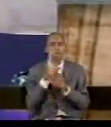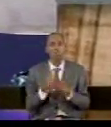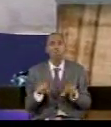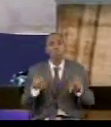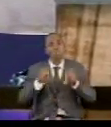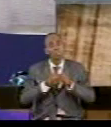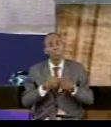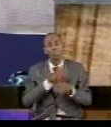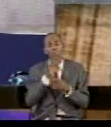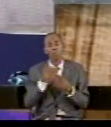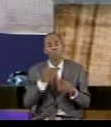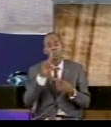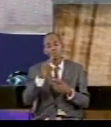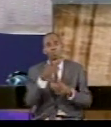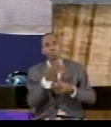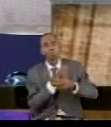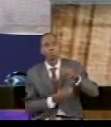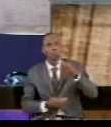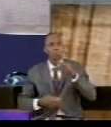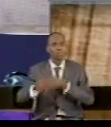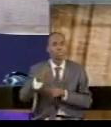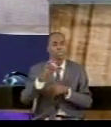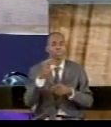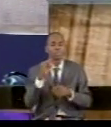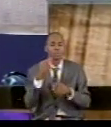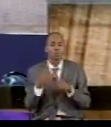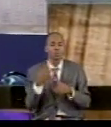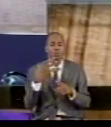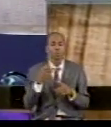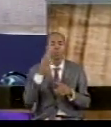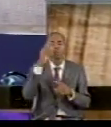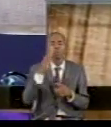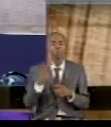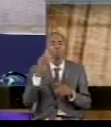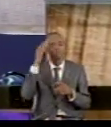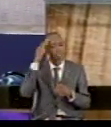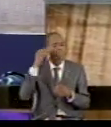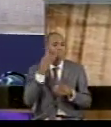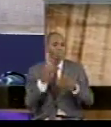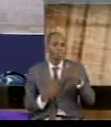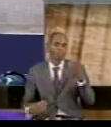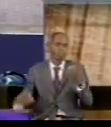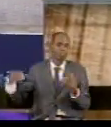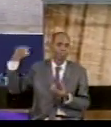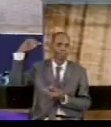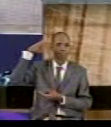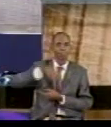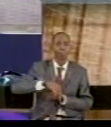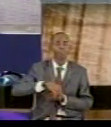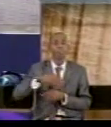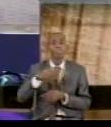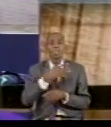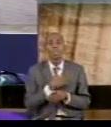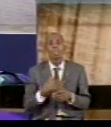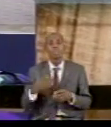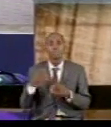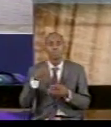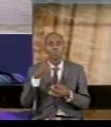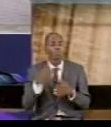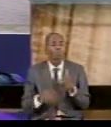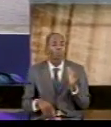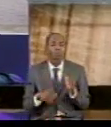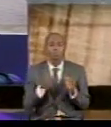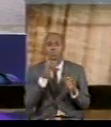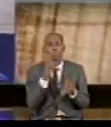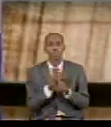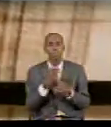gospel upside down, no, you challenge them. And if you have authority to push them aside, you push them